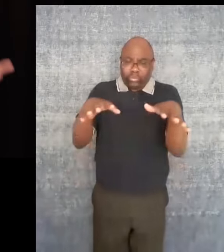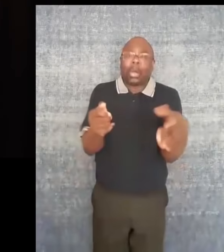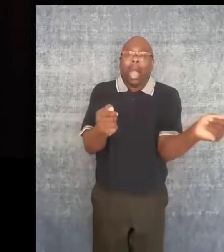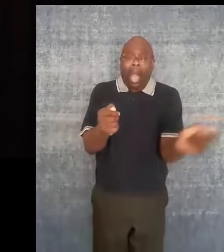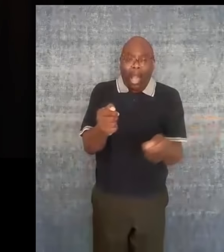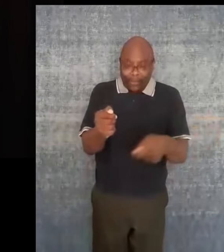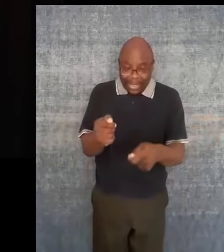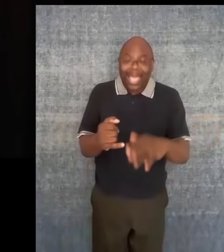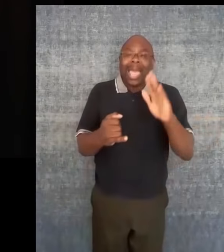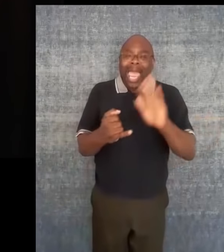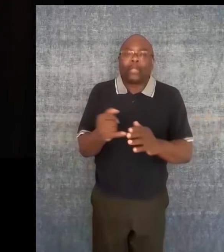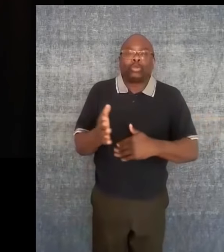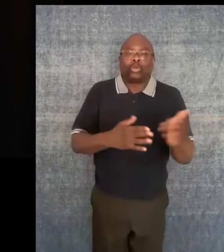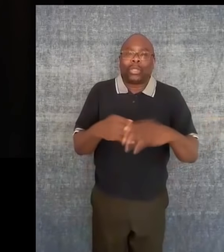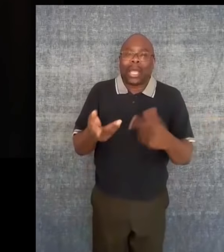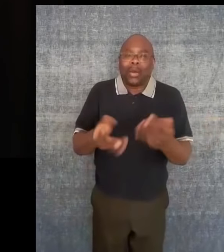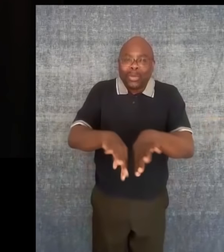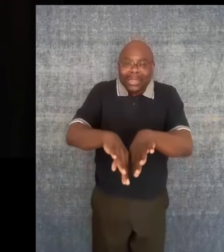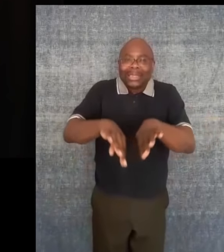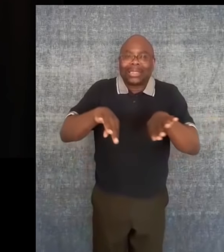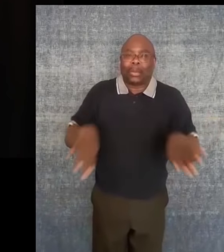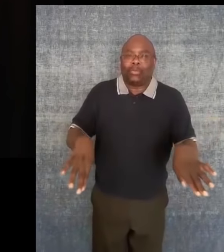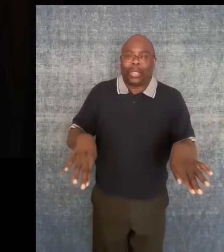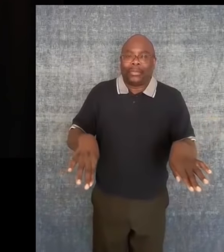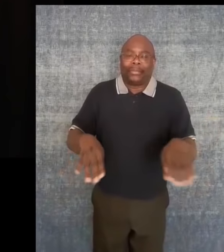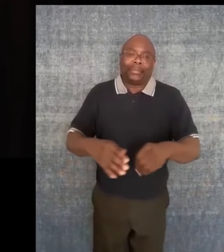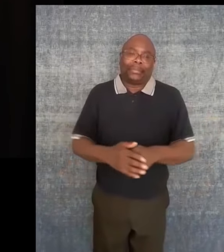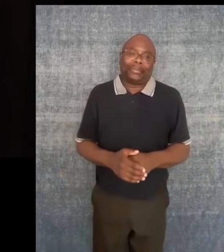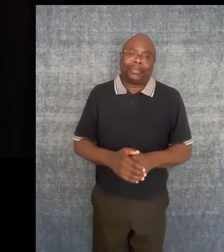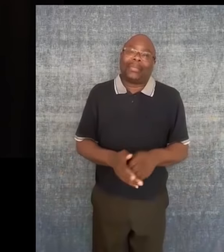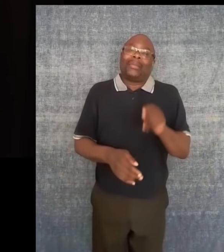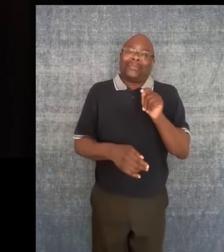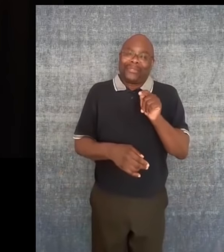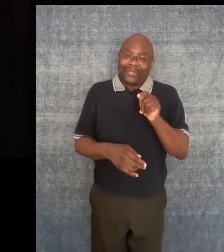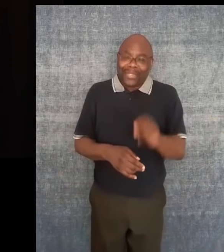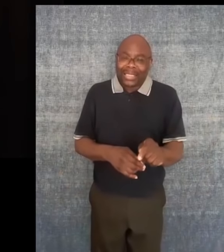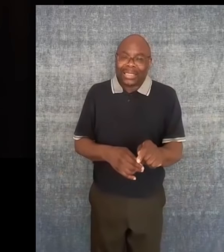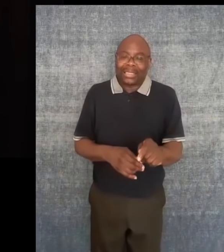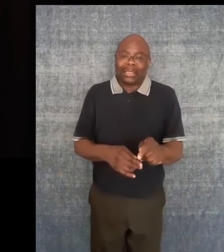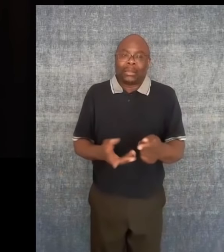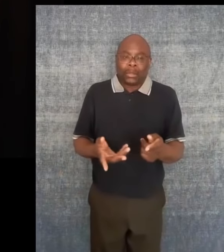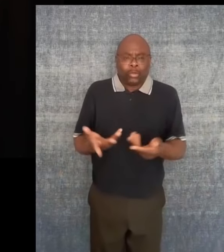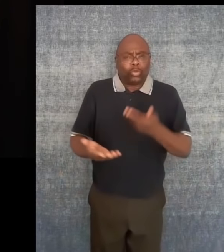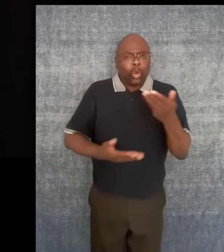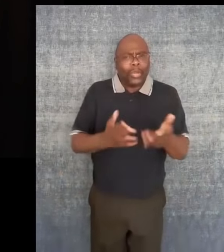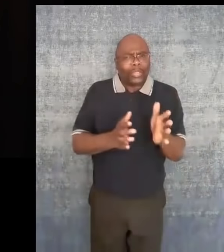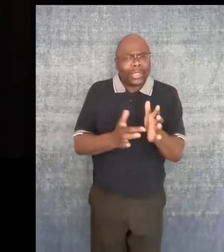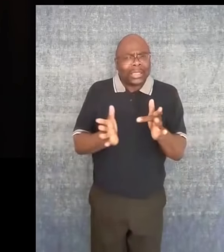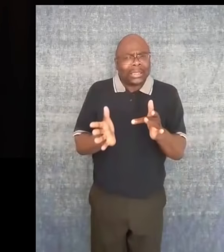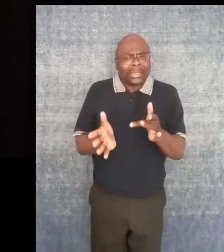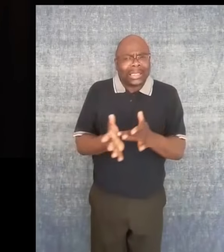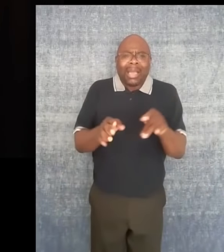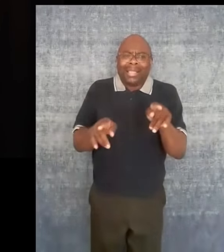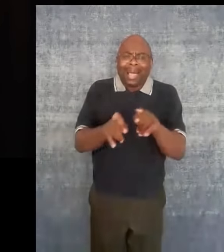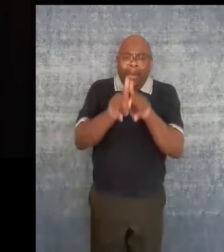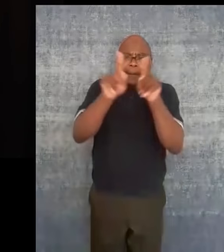and then we'll sort out the weeds and the wheat. And in this parable, Jesus is giving us